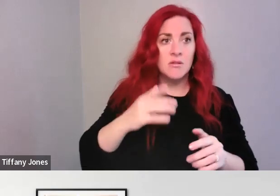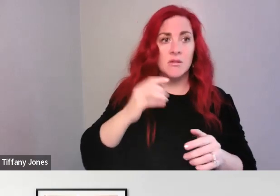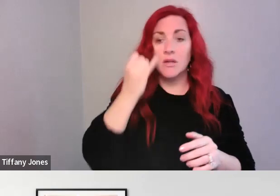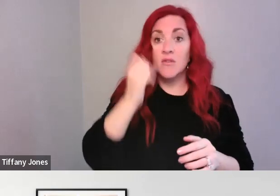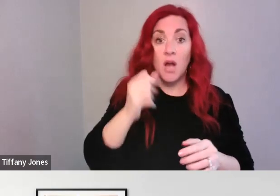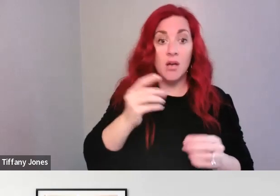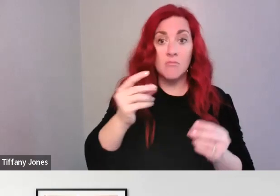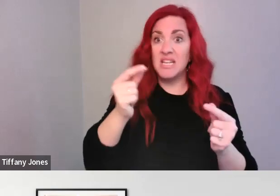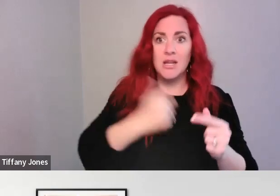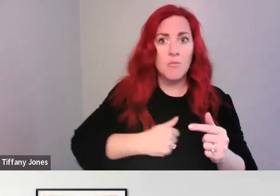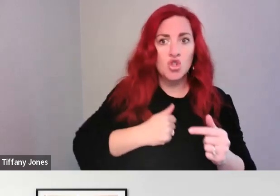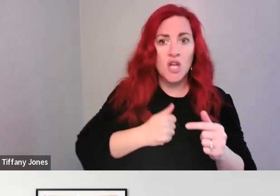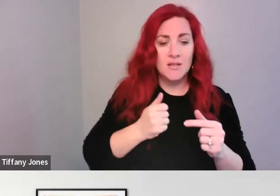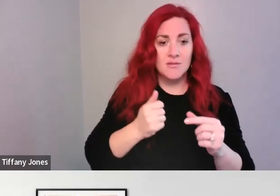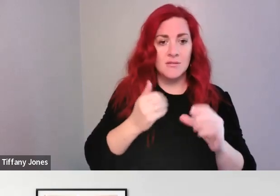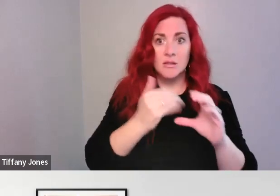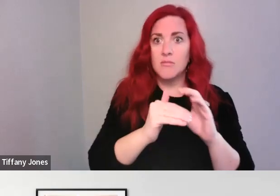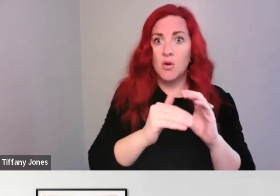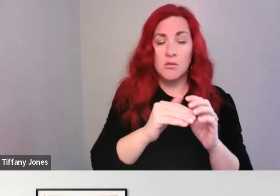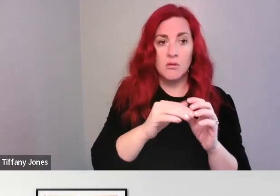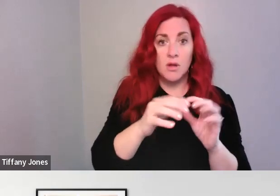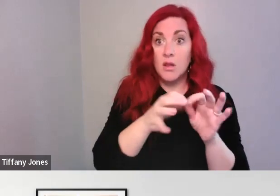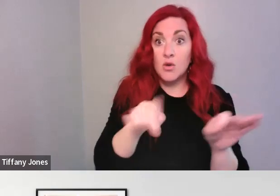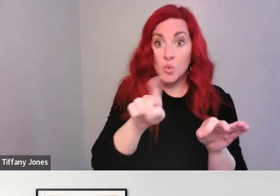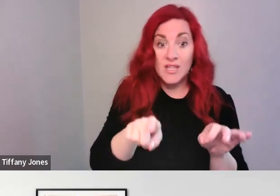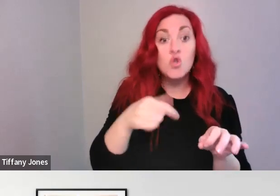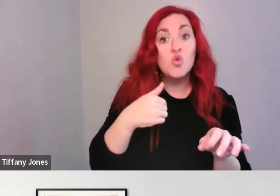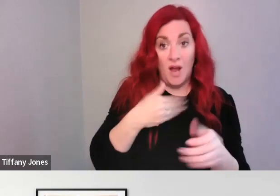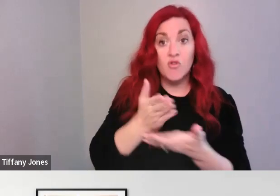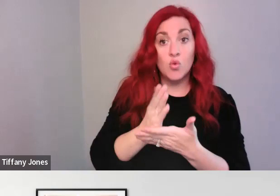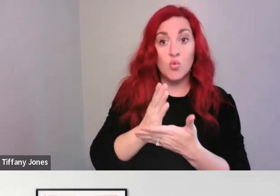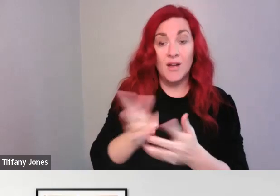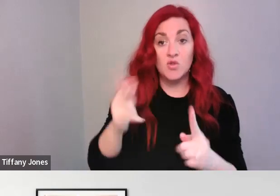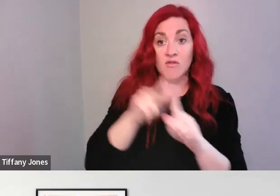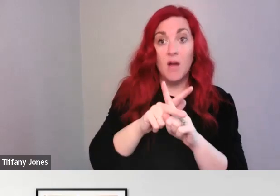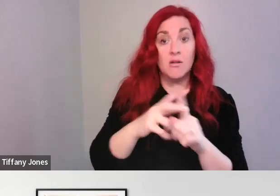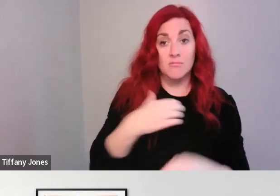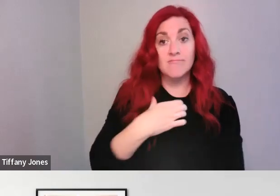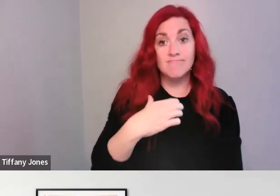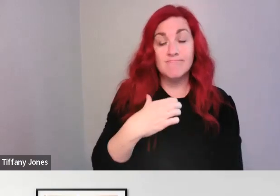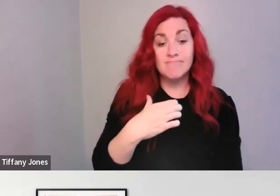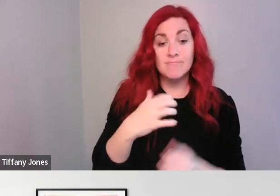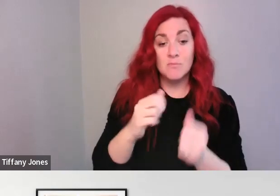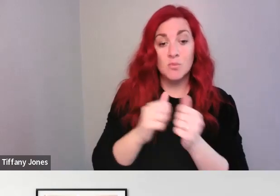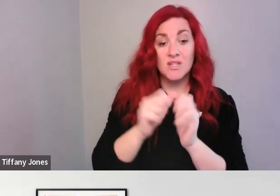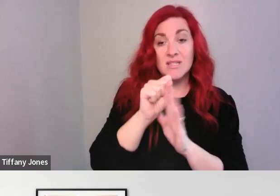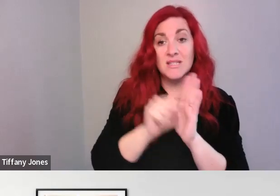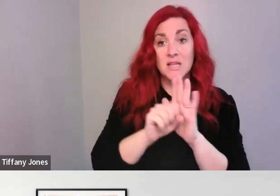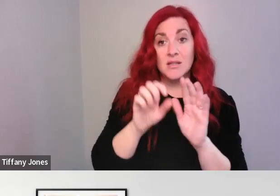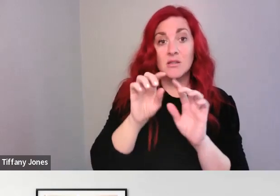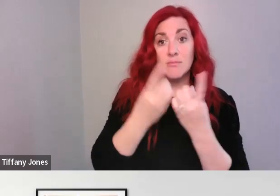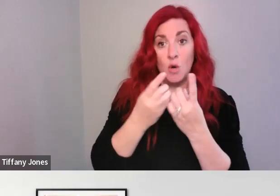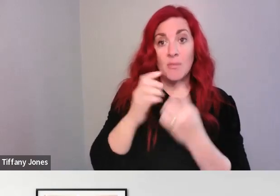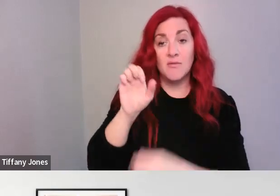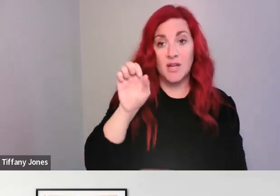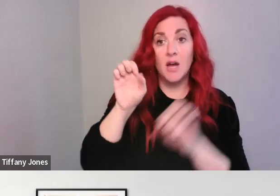that you need, then you do have the right to file a complaint with the State Department of Education. And I'll put a link